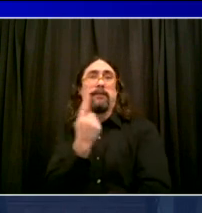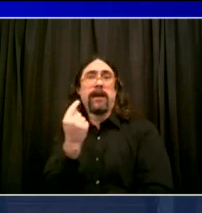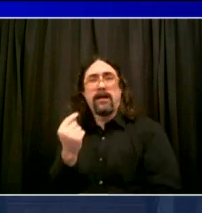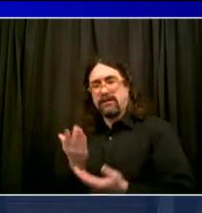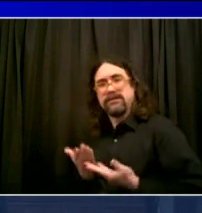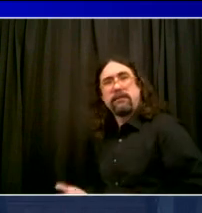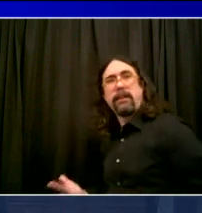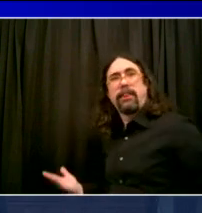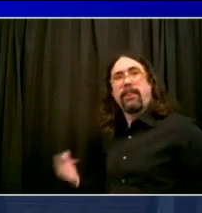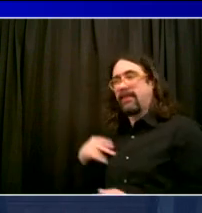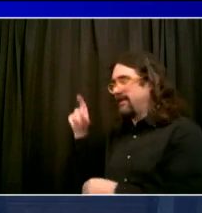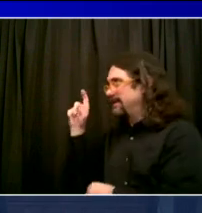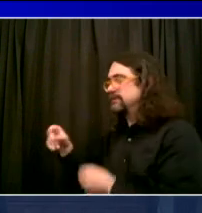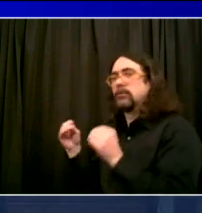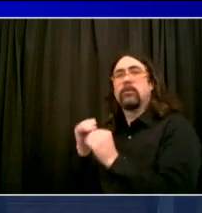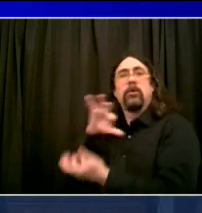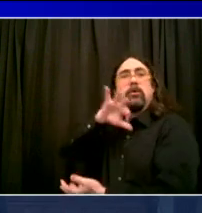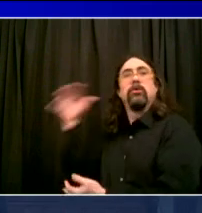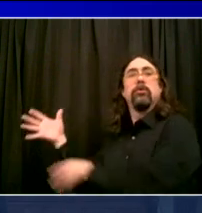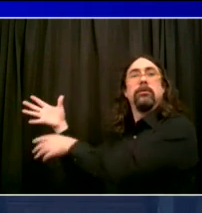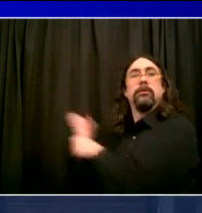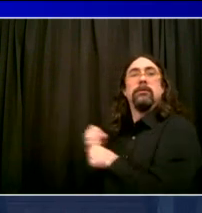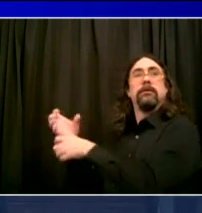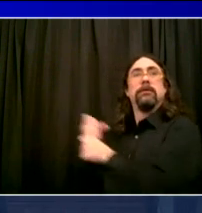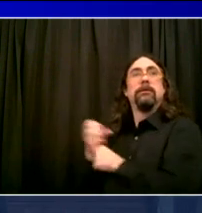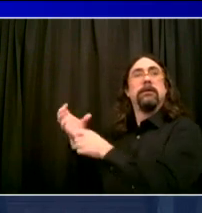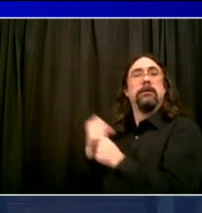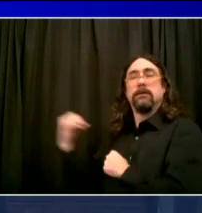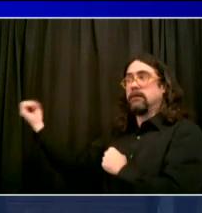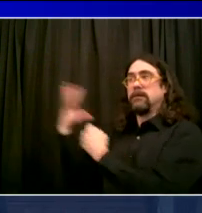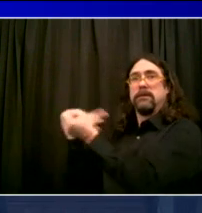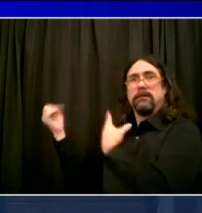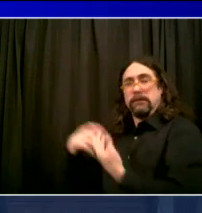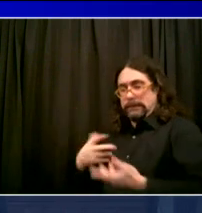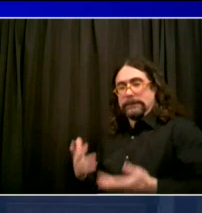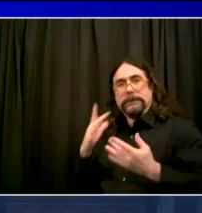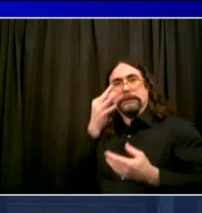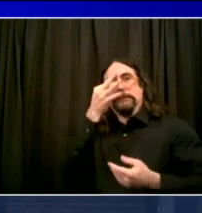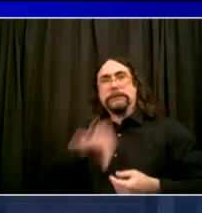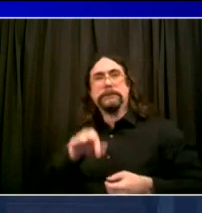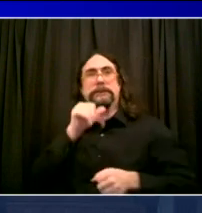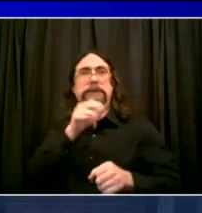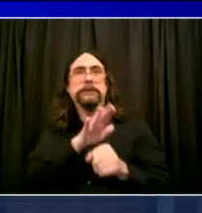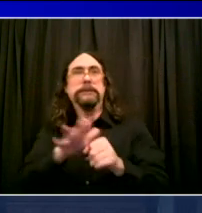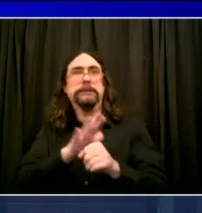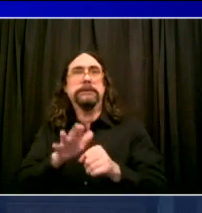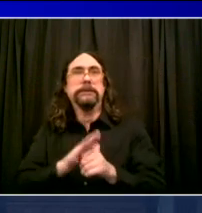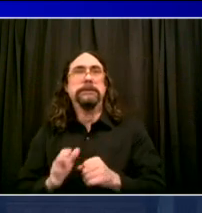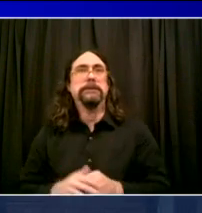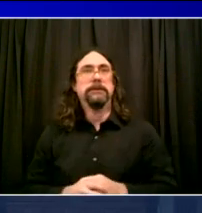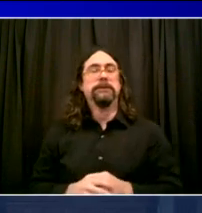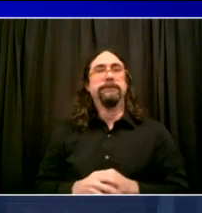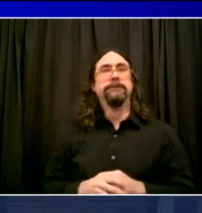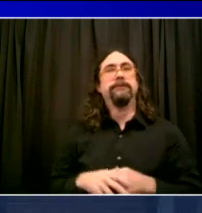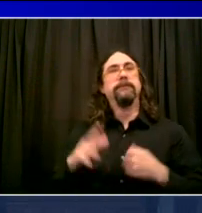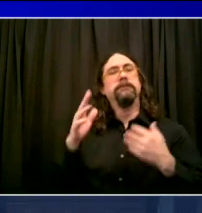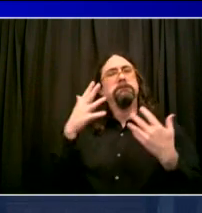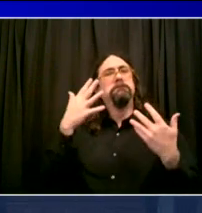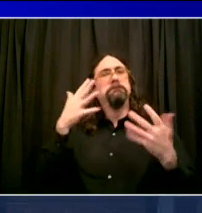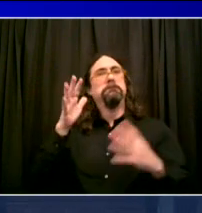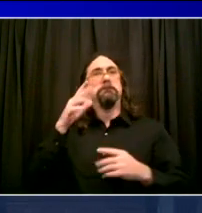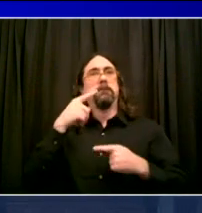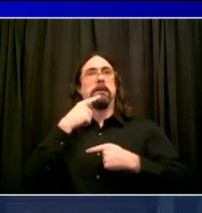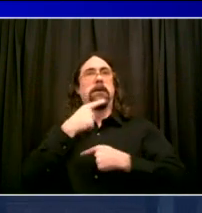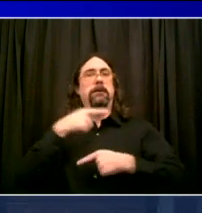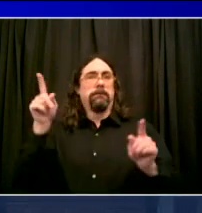overall, we said today we would not be having vaccination at most of our sites because of concerns about the weather. And thankfully, the storm ended